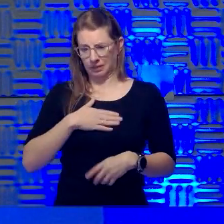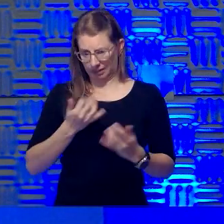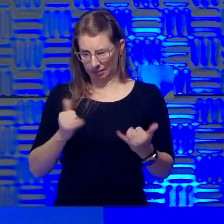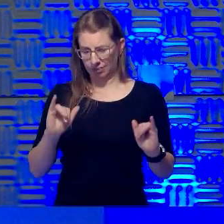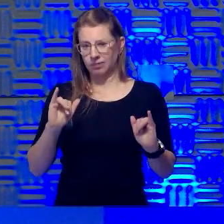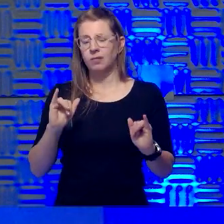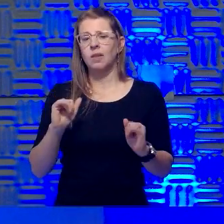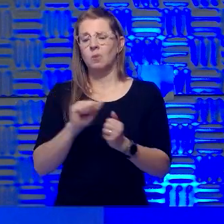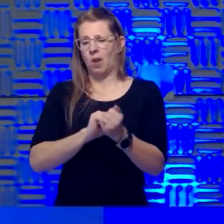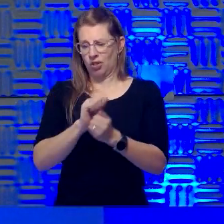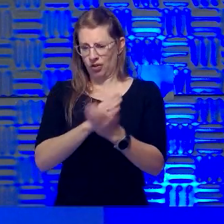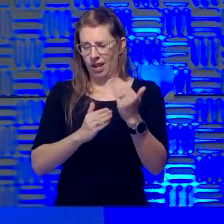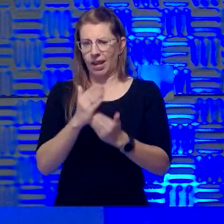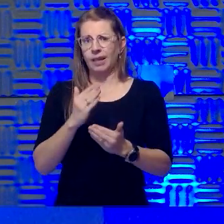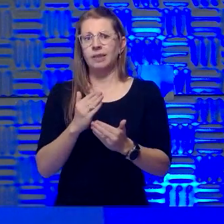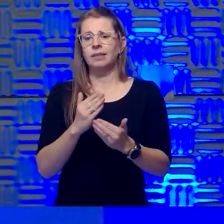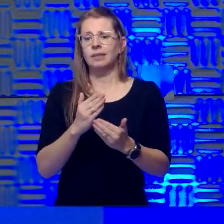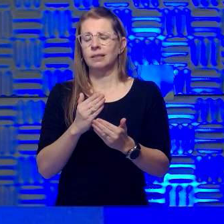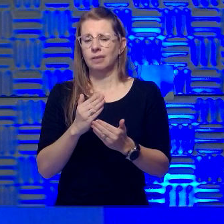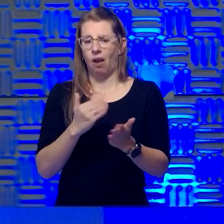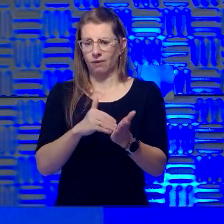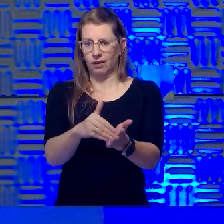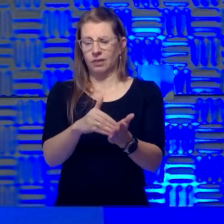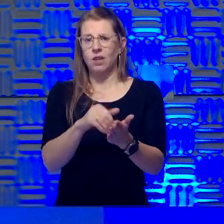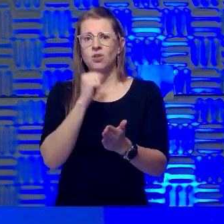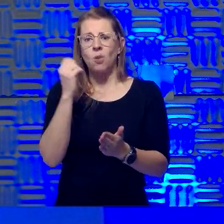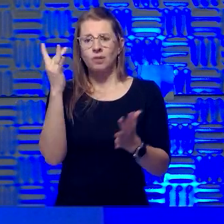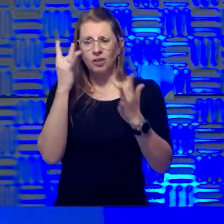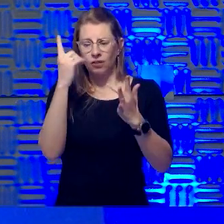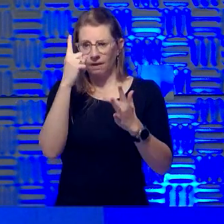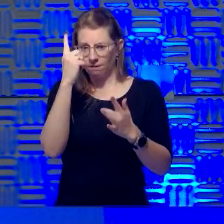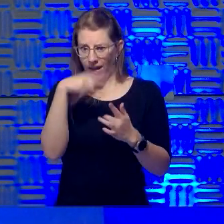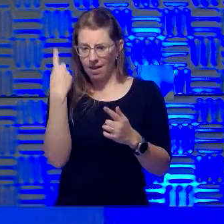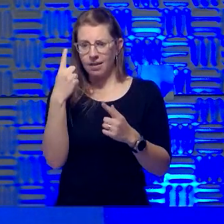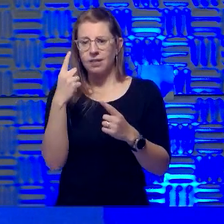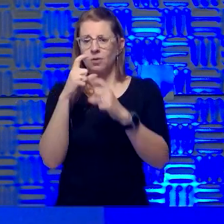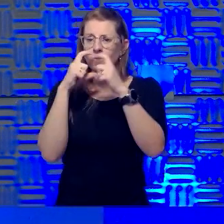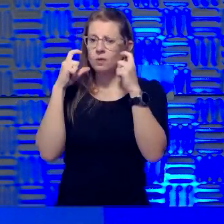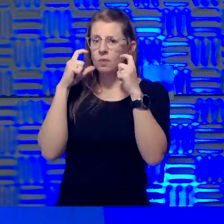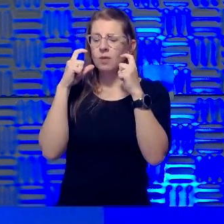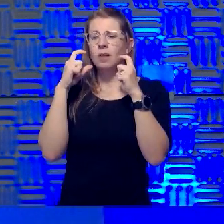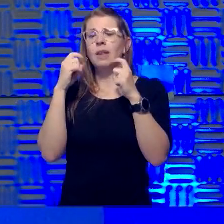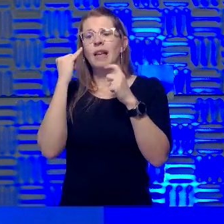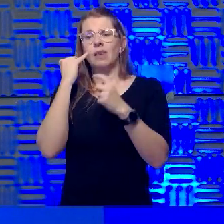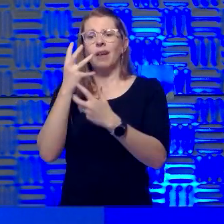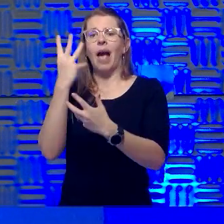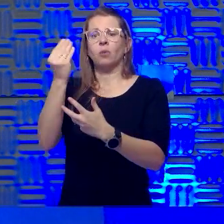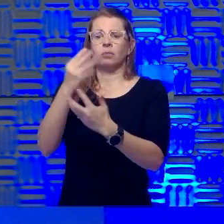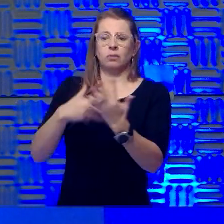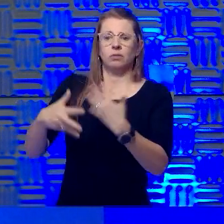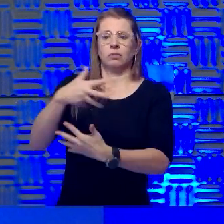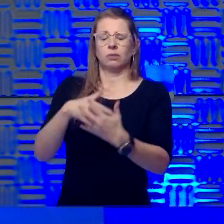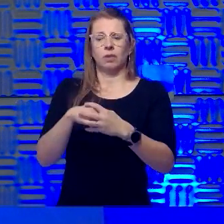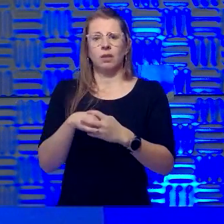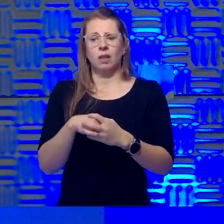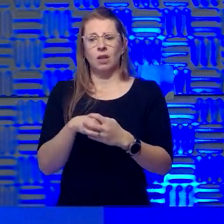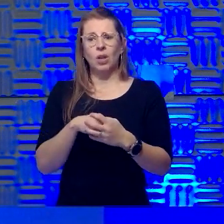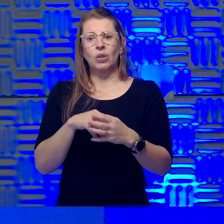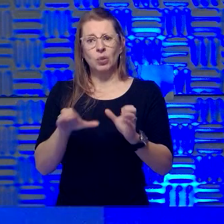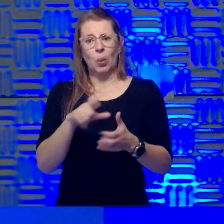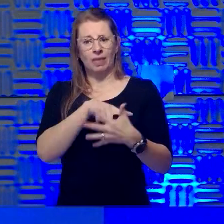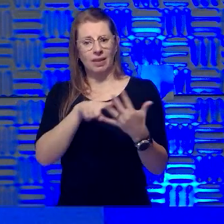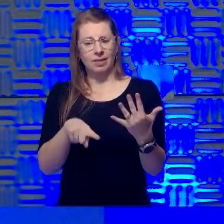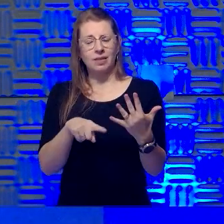your hands frequently. Don't touch your face. Wear a mask when you're out in public. Do those types of things, and hopefully we